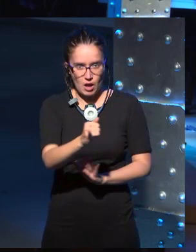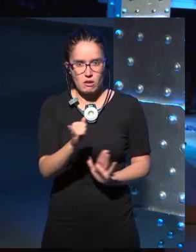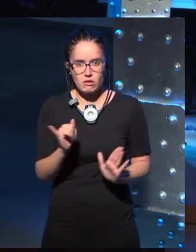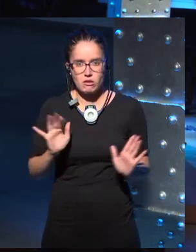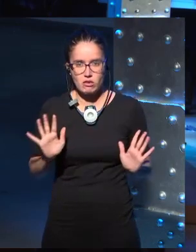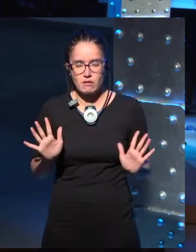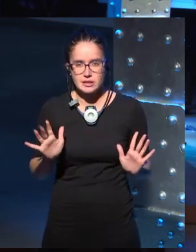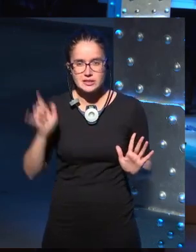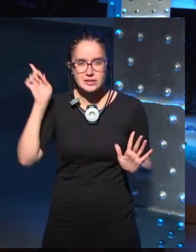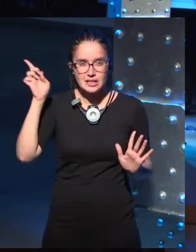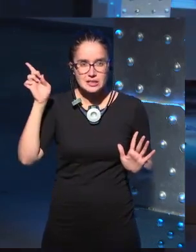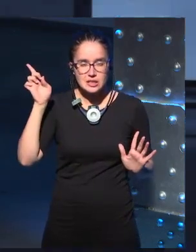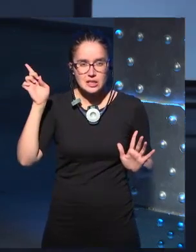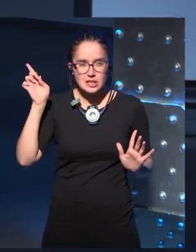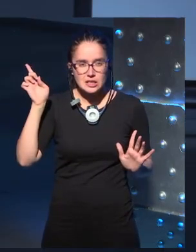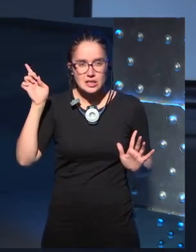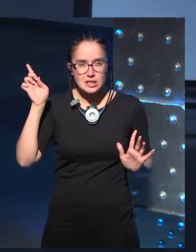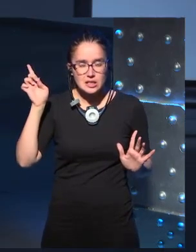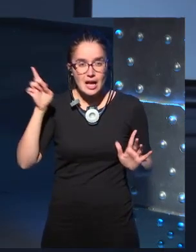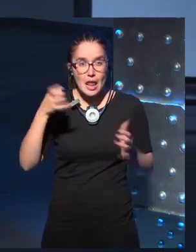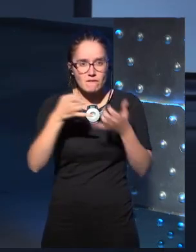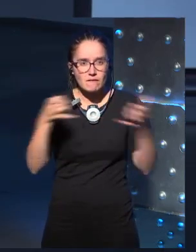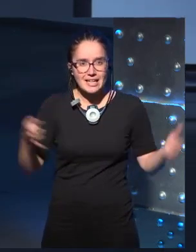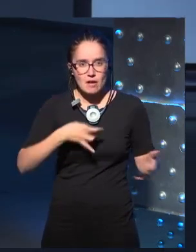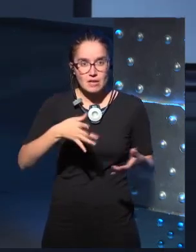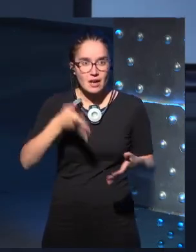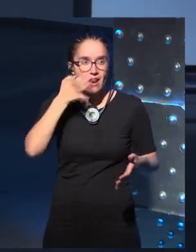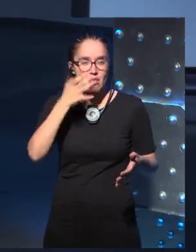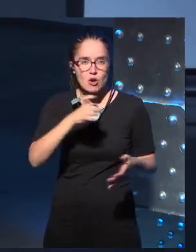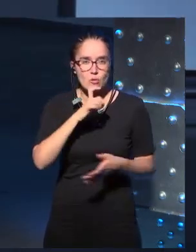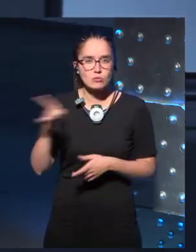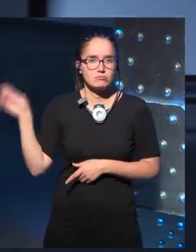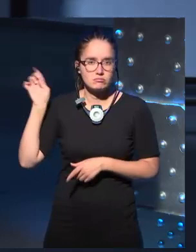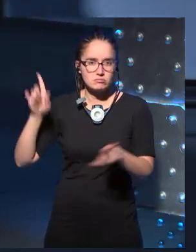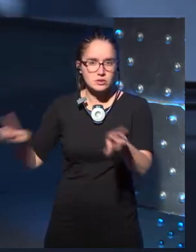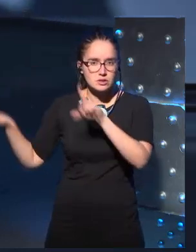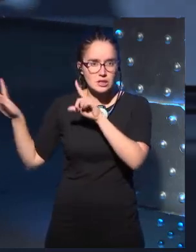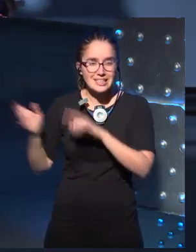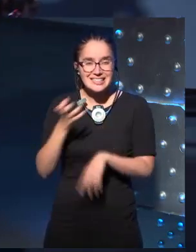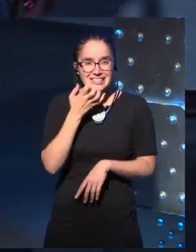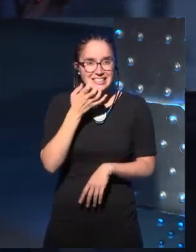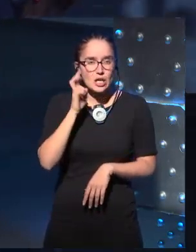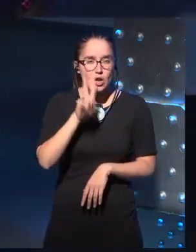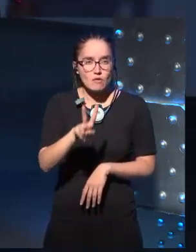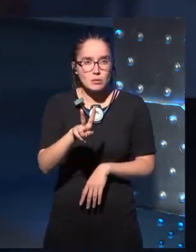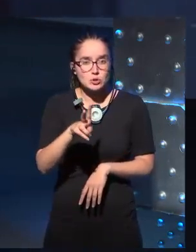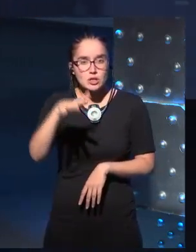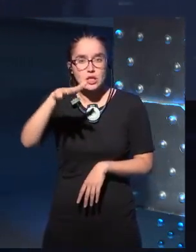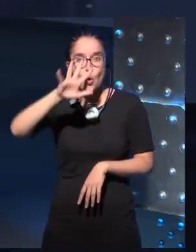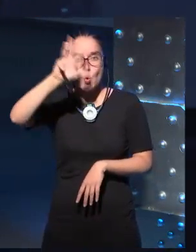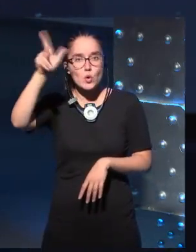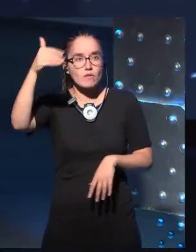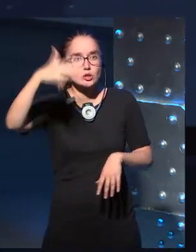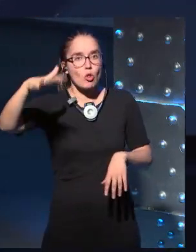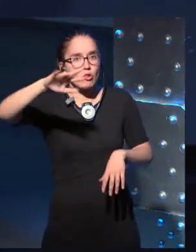Milky Way would look like, for real, if we were to have a look at it from a side in the universe. And the Earth is